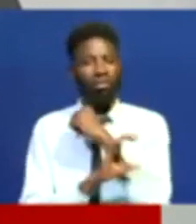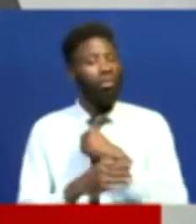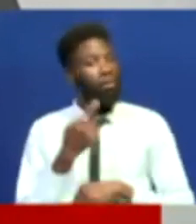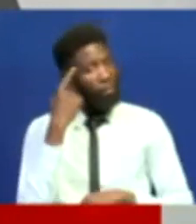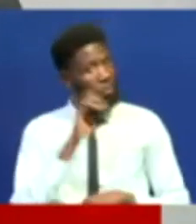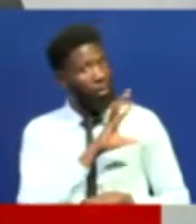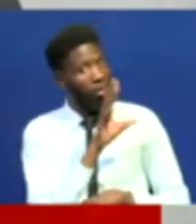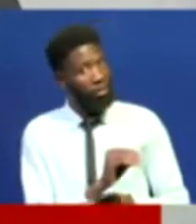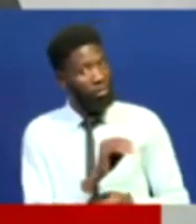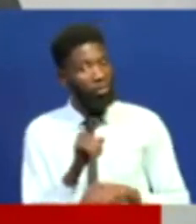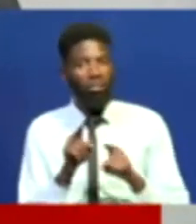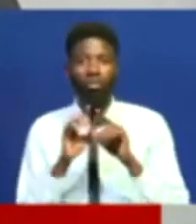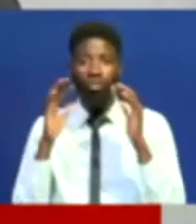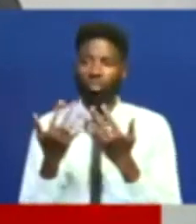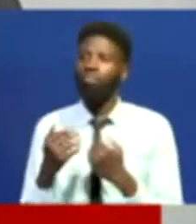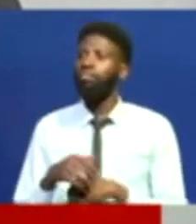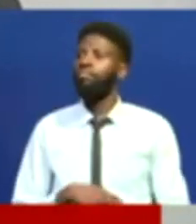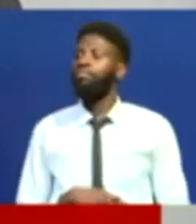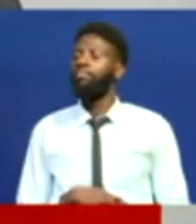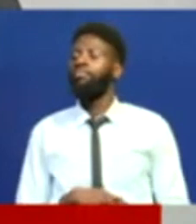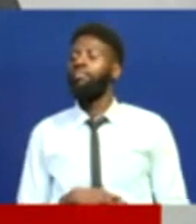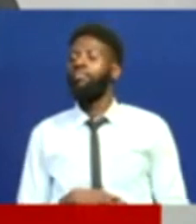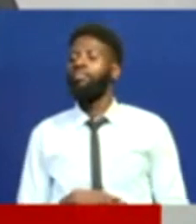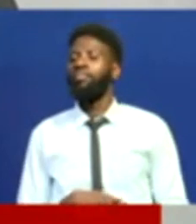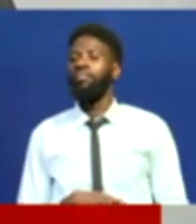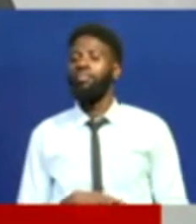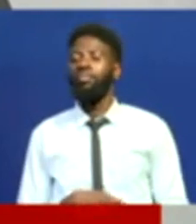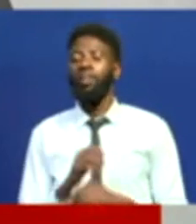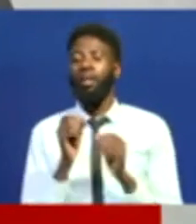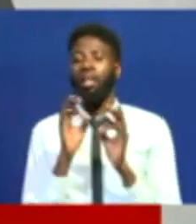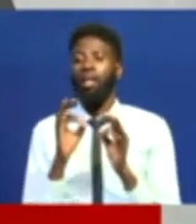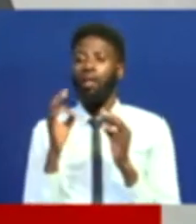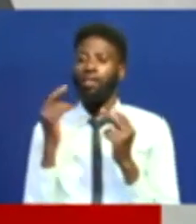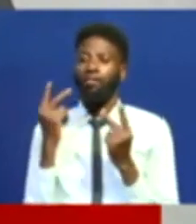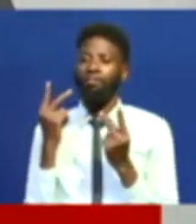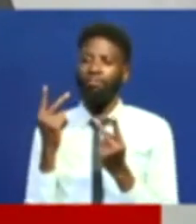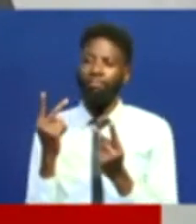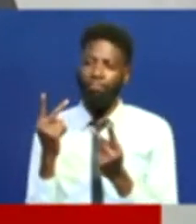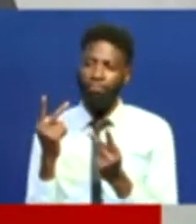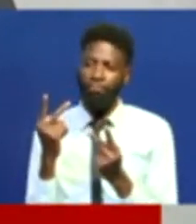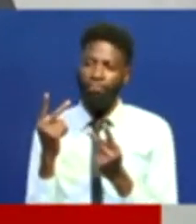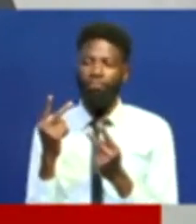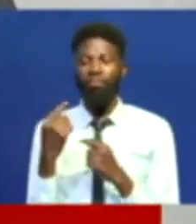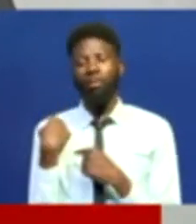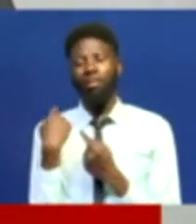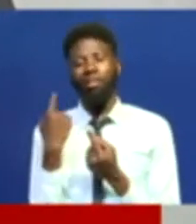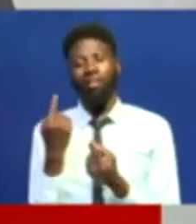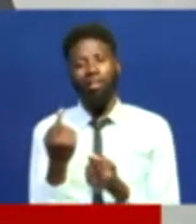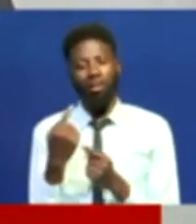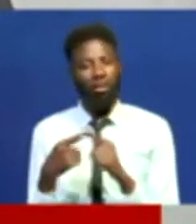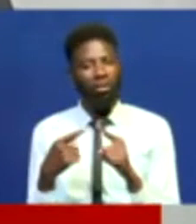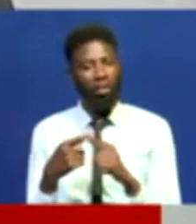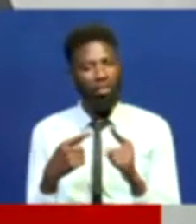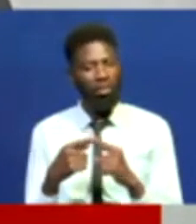To the rest of Africa and to the rest of the world. Mm-hmm. If you look at the last couple of years,